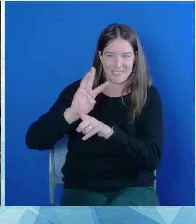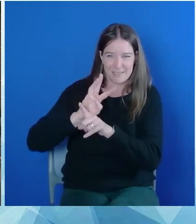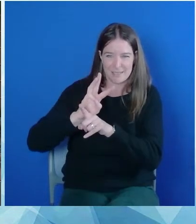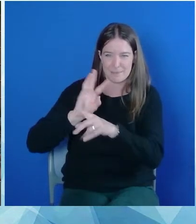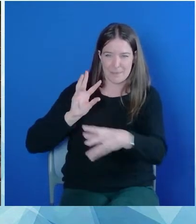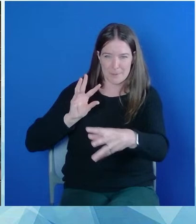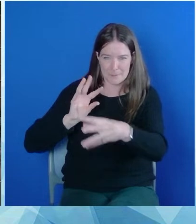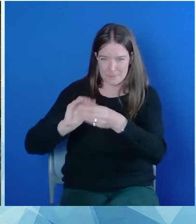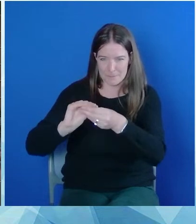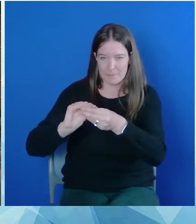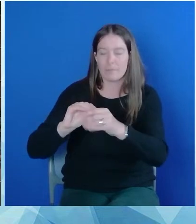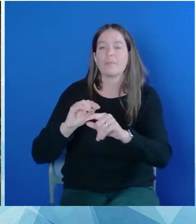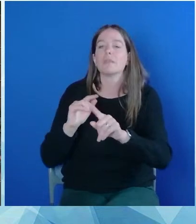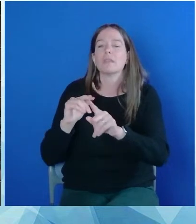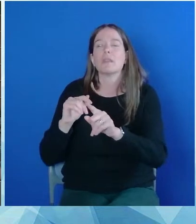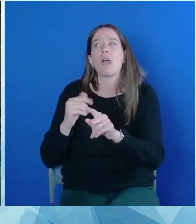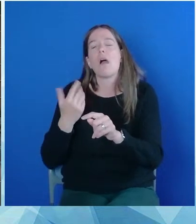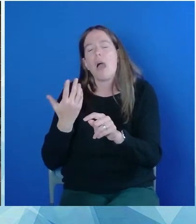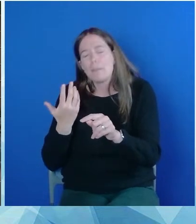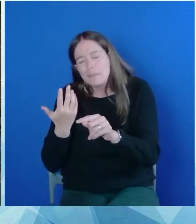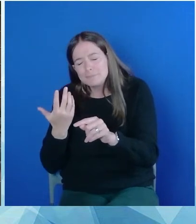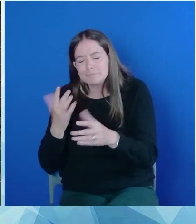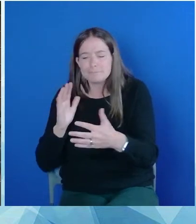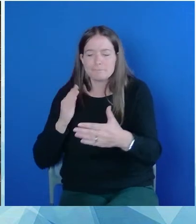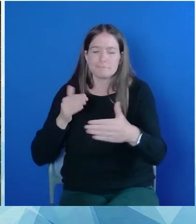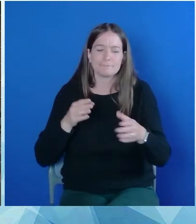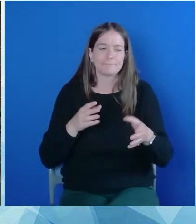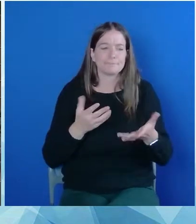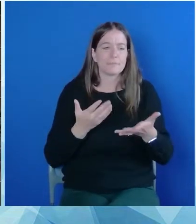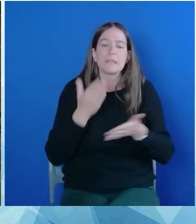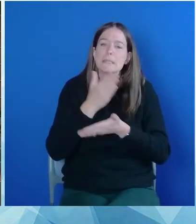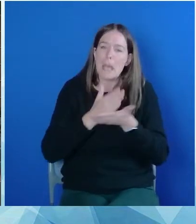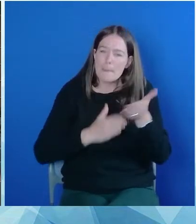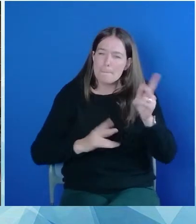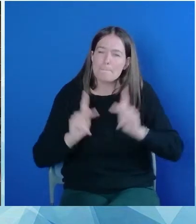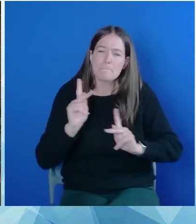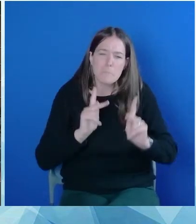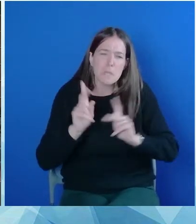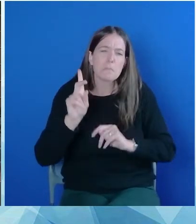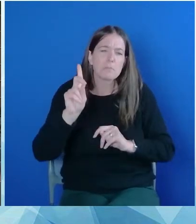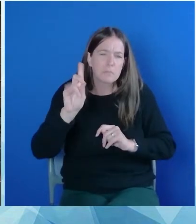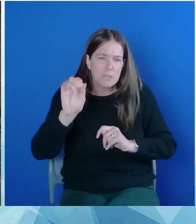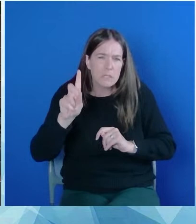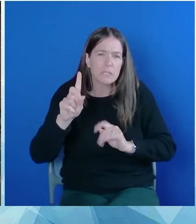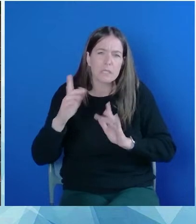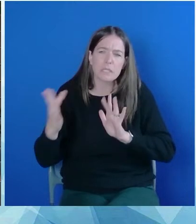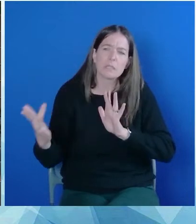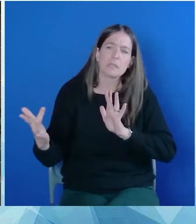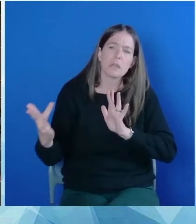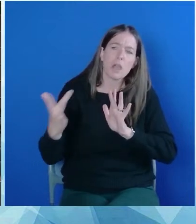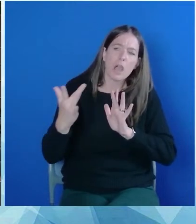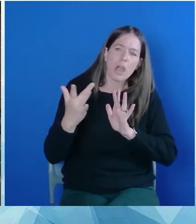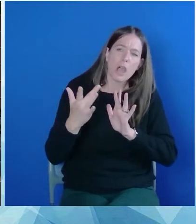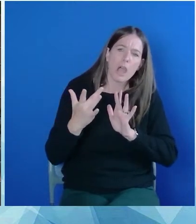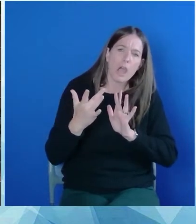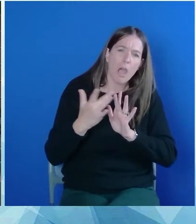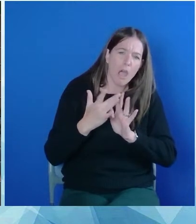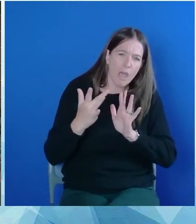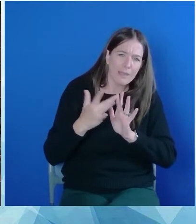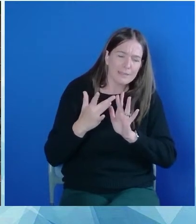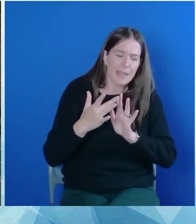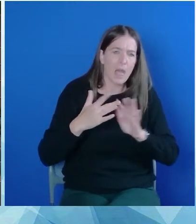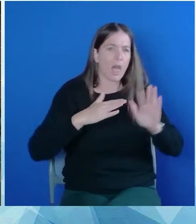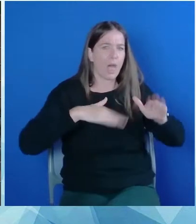was probably a time where there were people who reached out to me who didn't fill out the form, probably because it wasn't